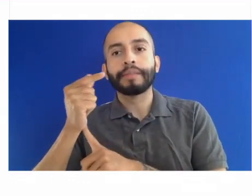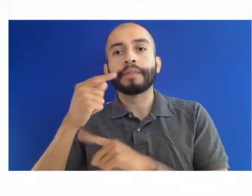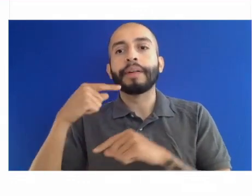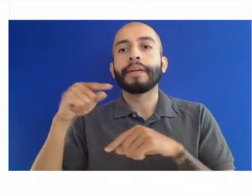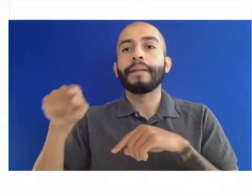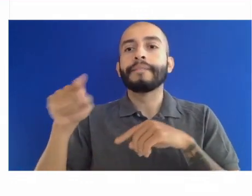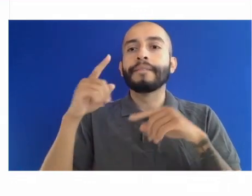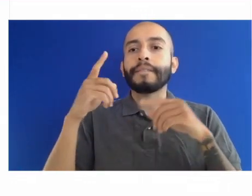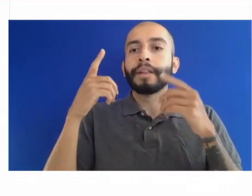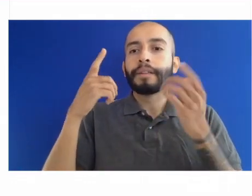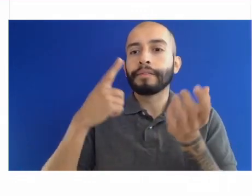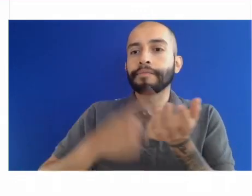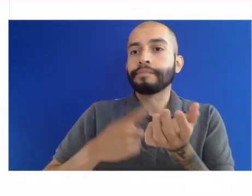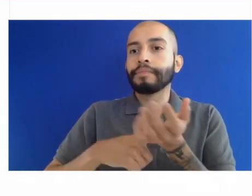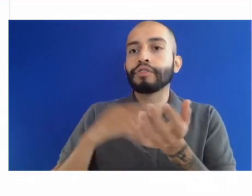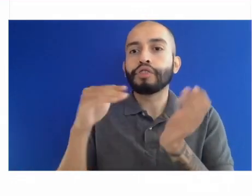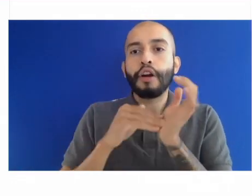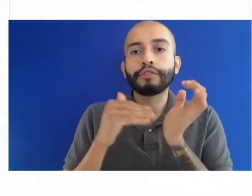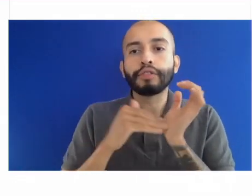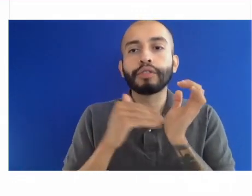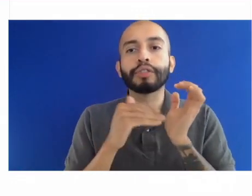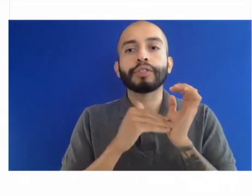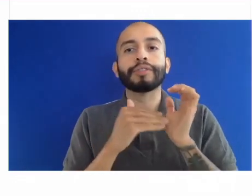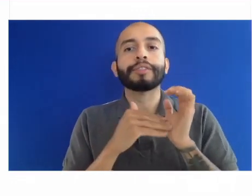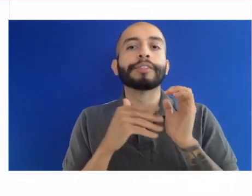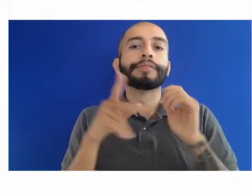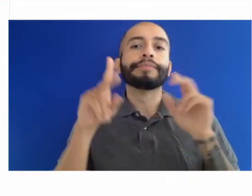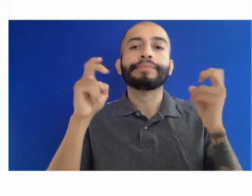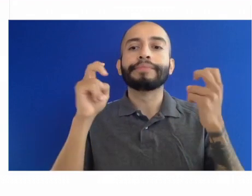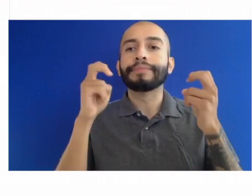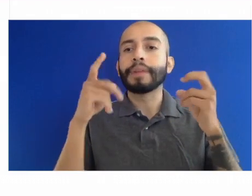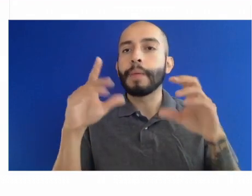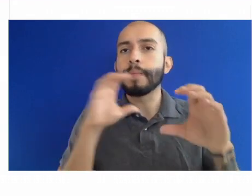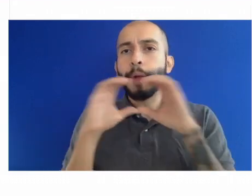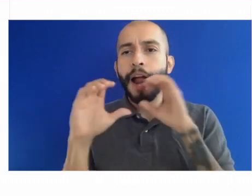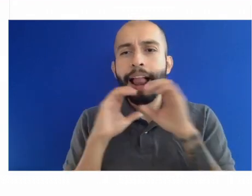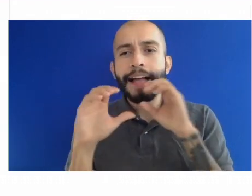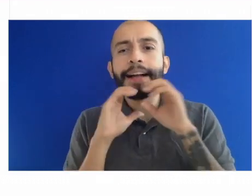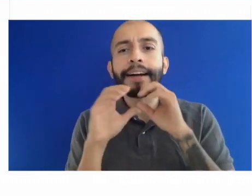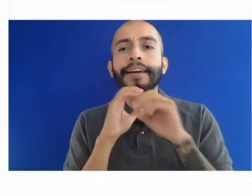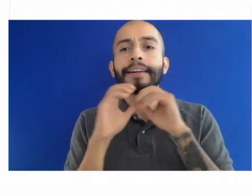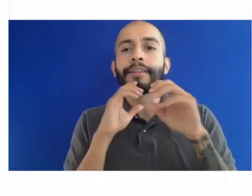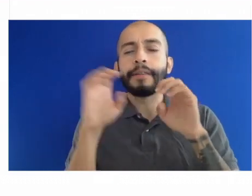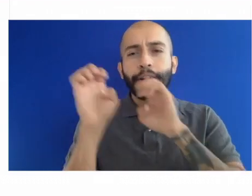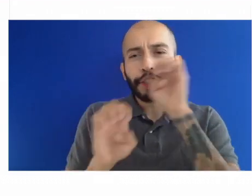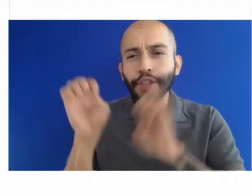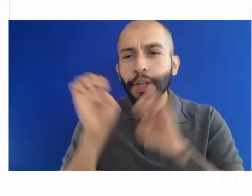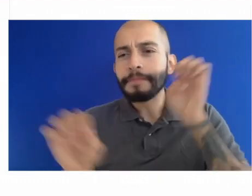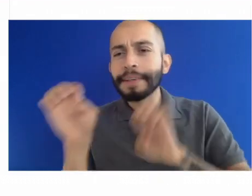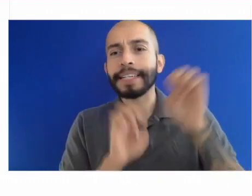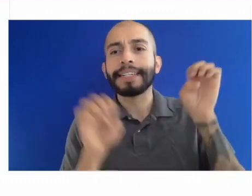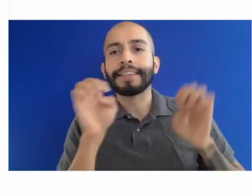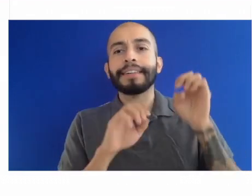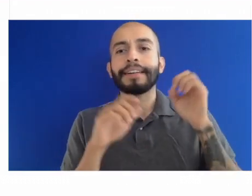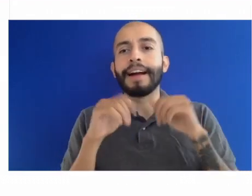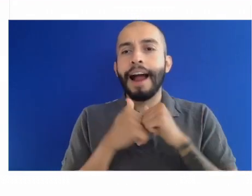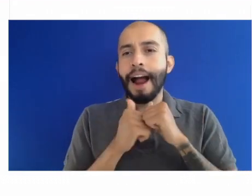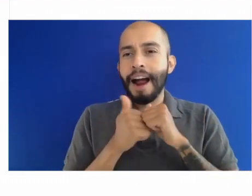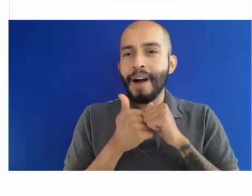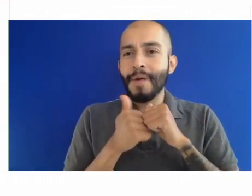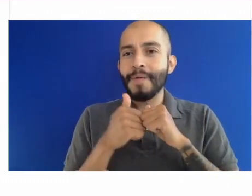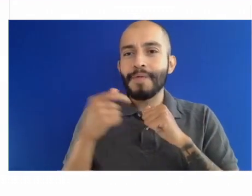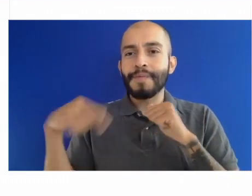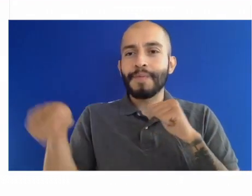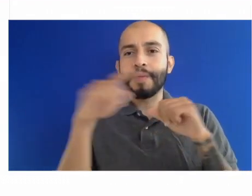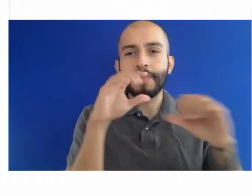experiments looking at whether communicating uncertainty affects issue perception, right? So, for example, if you communicate to people that